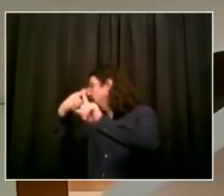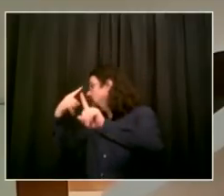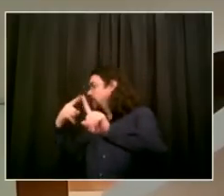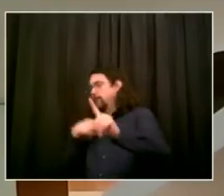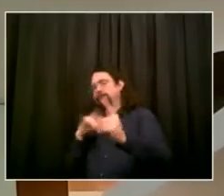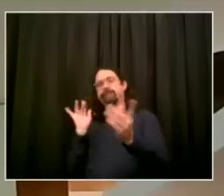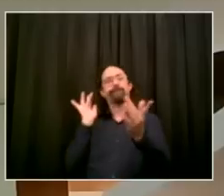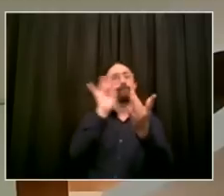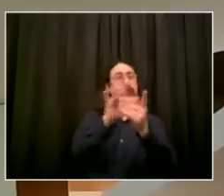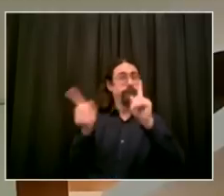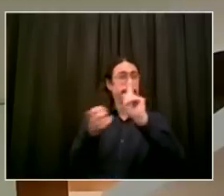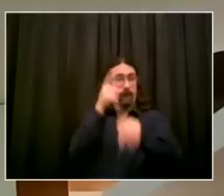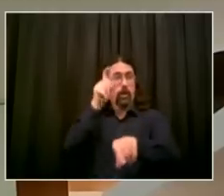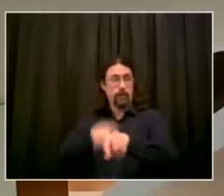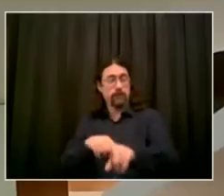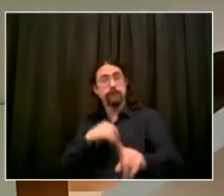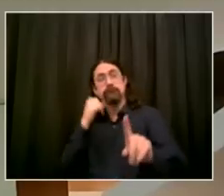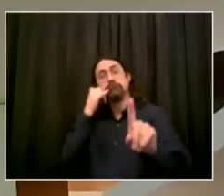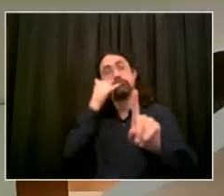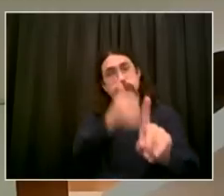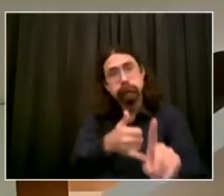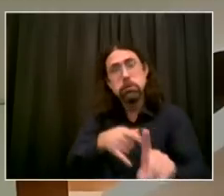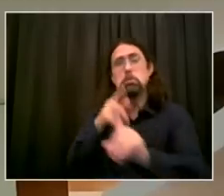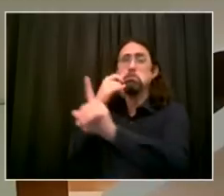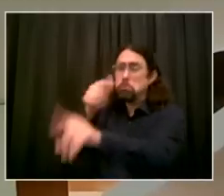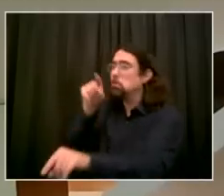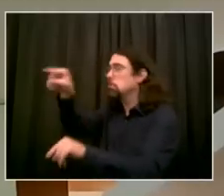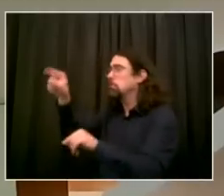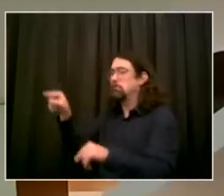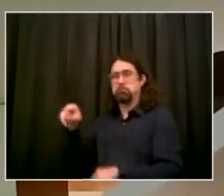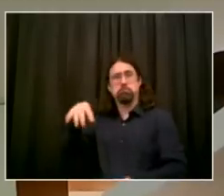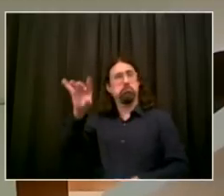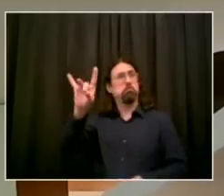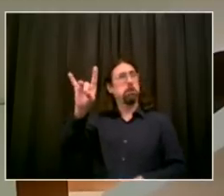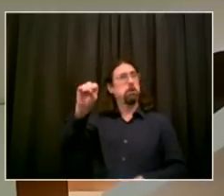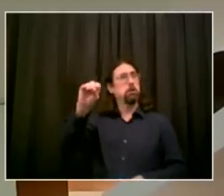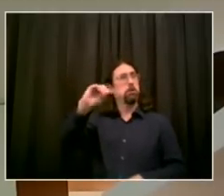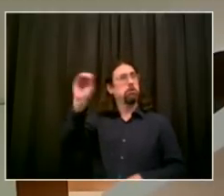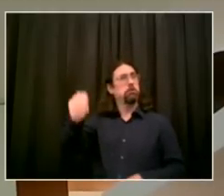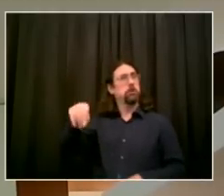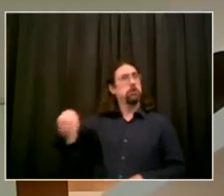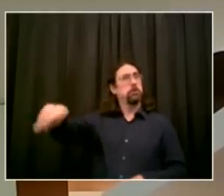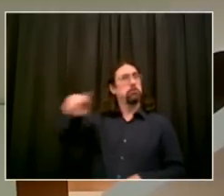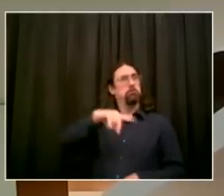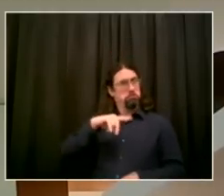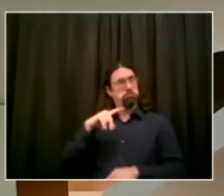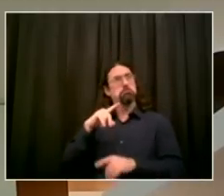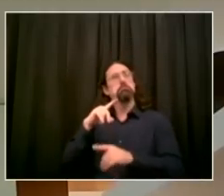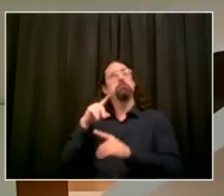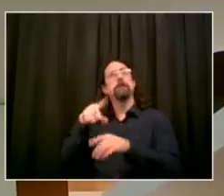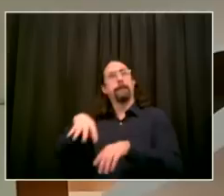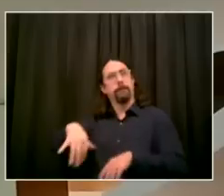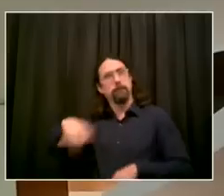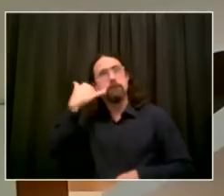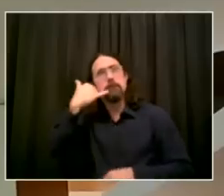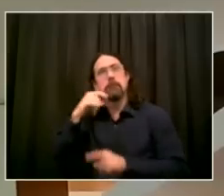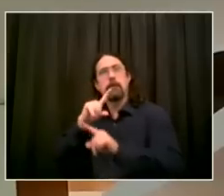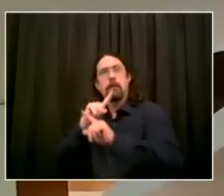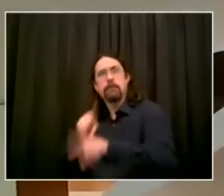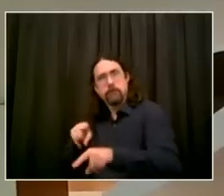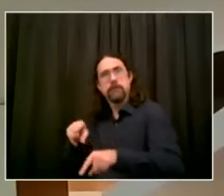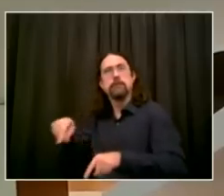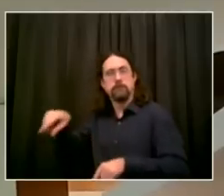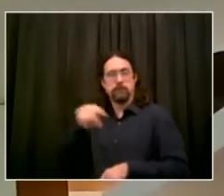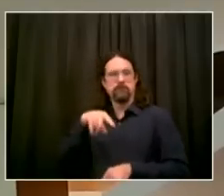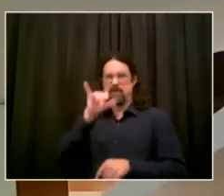our communities. But interestingly, among the communities of concern that we're referring to here, we call them every single day,